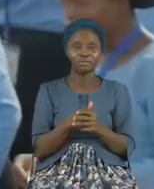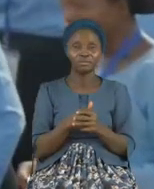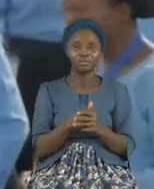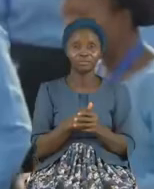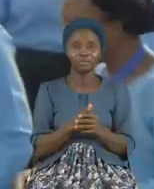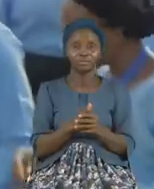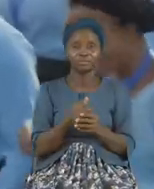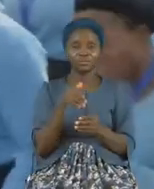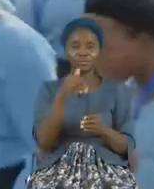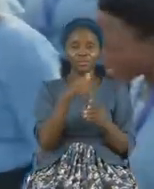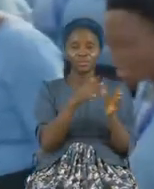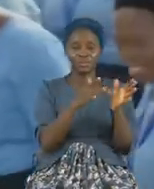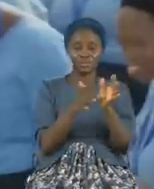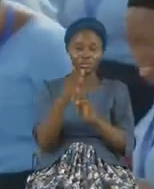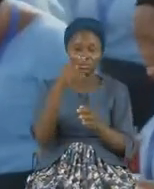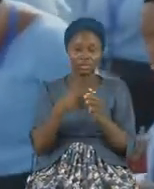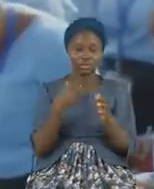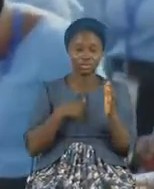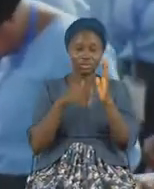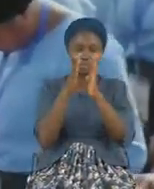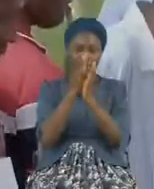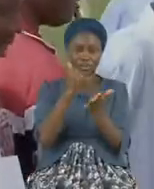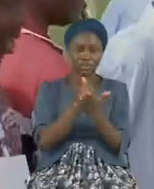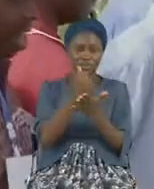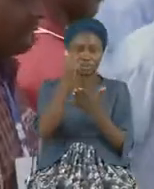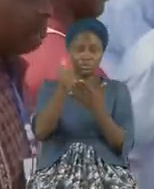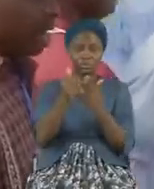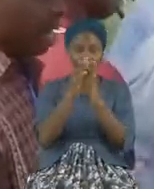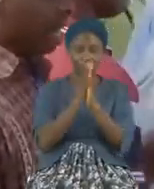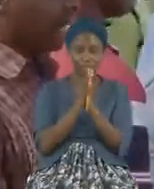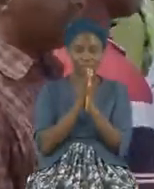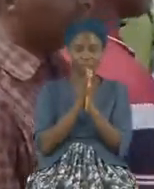In Jesus' name we pray.